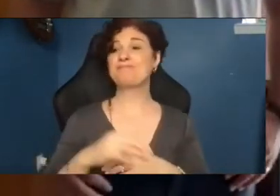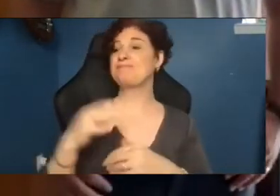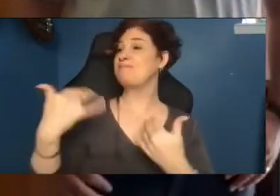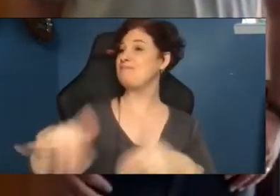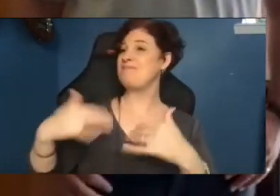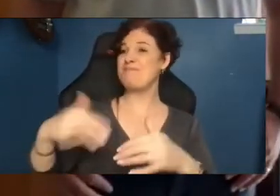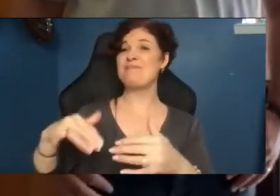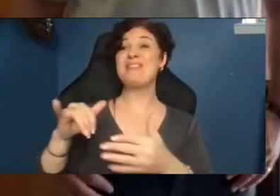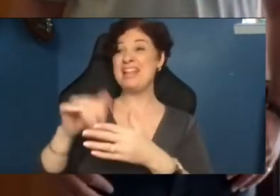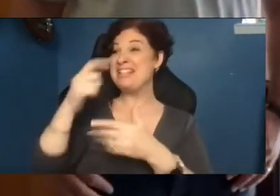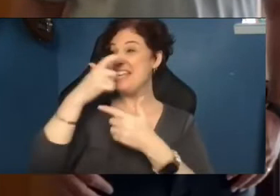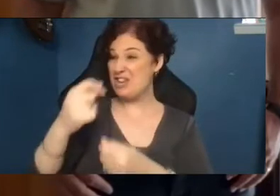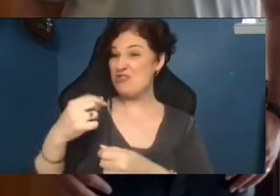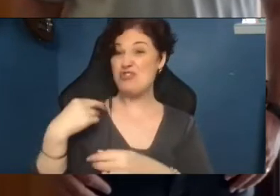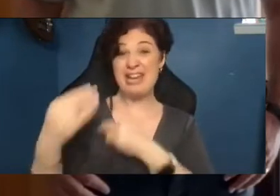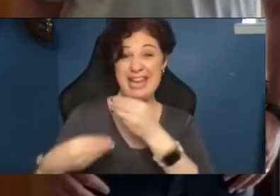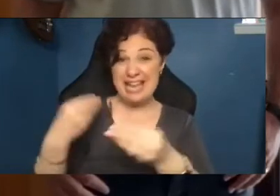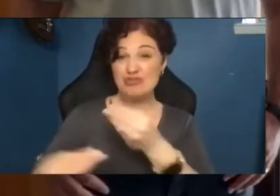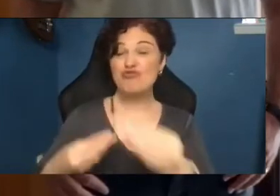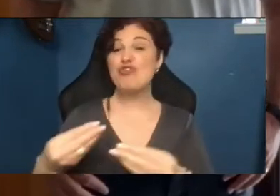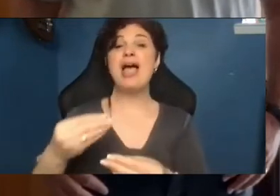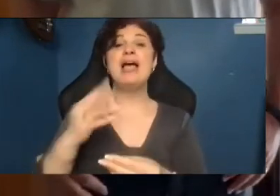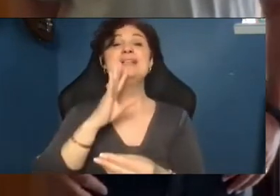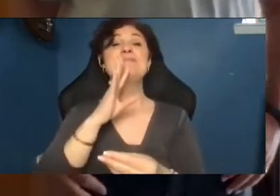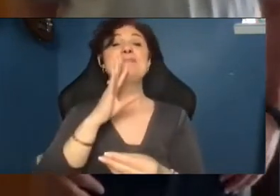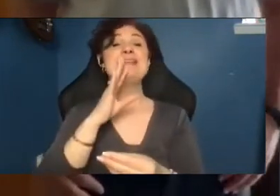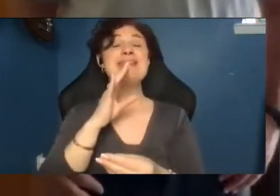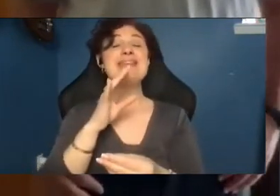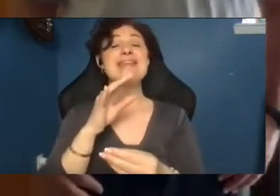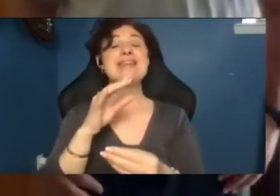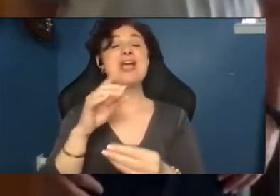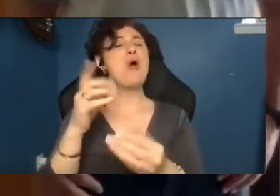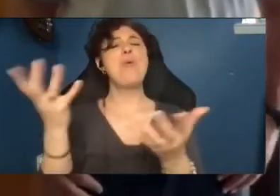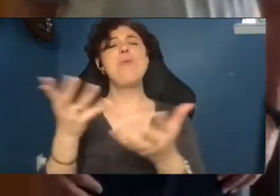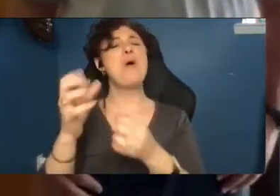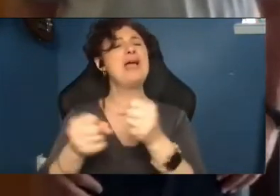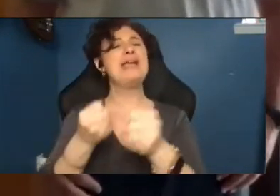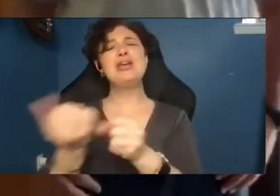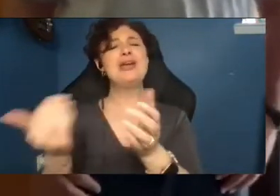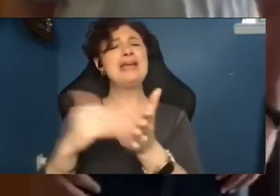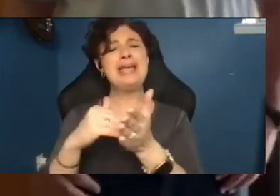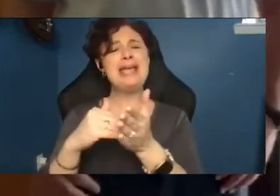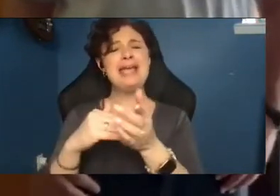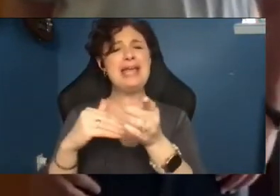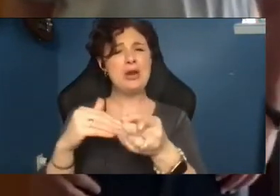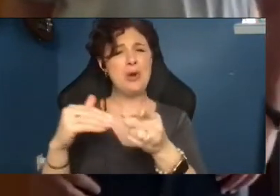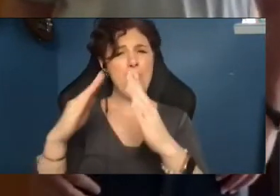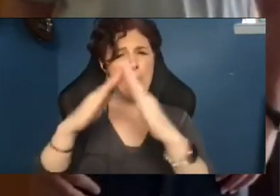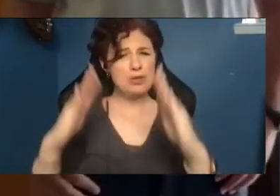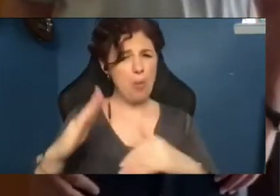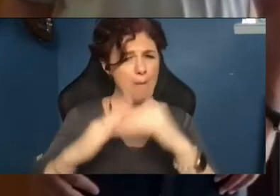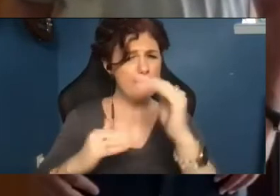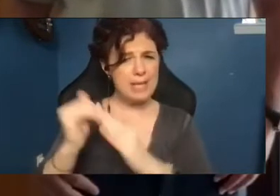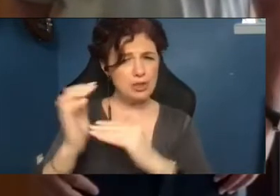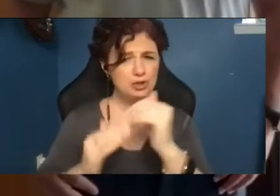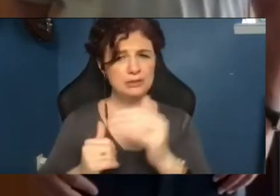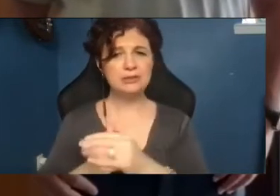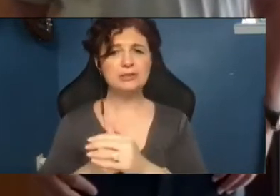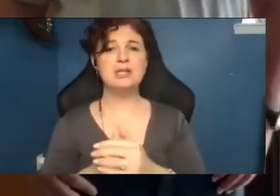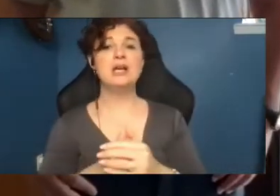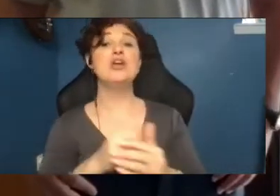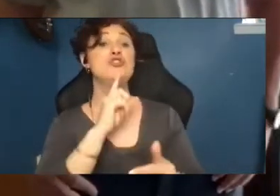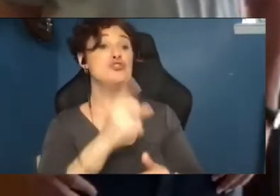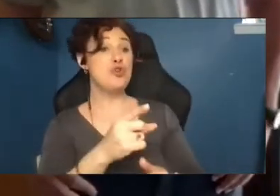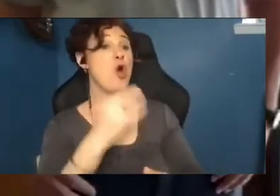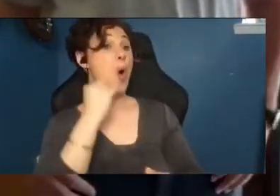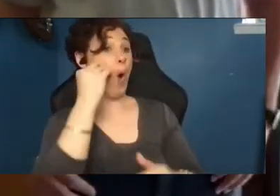There's a lot of interesting history there. Speaking of which, what year again was the home built?